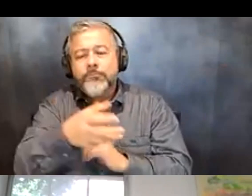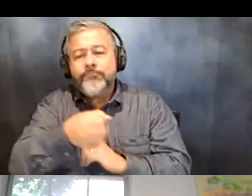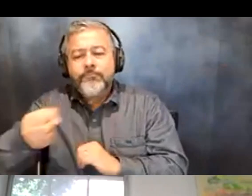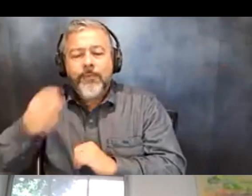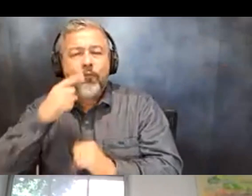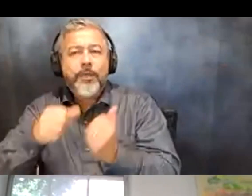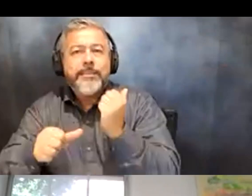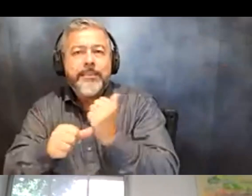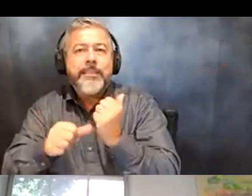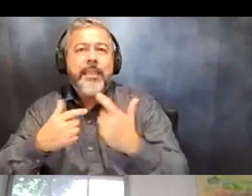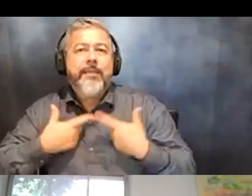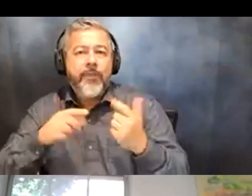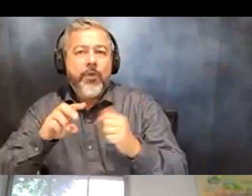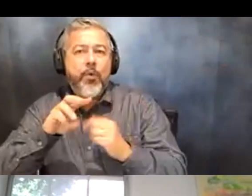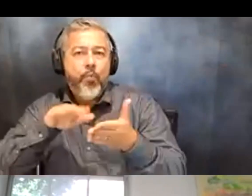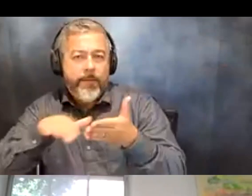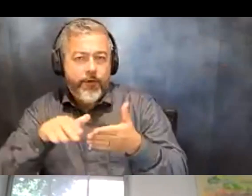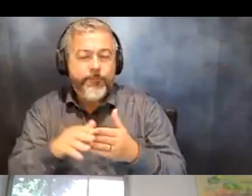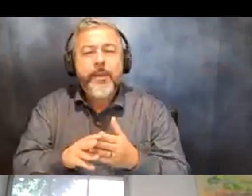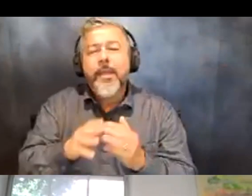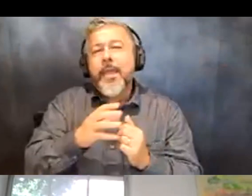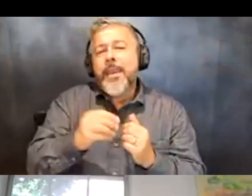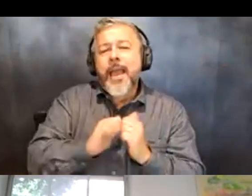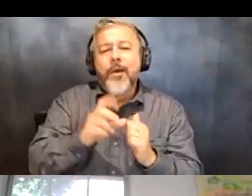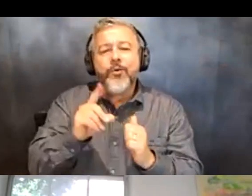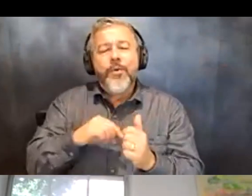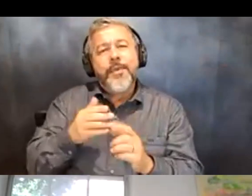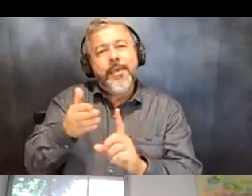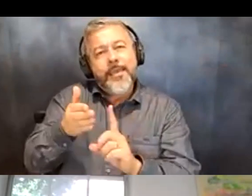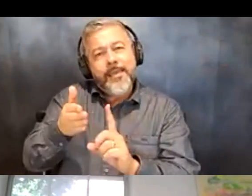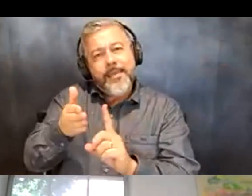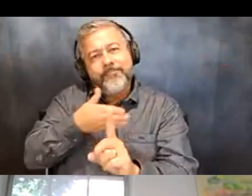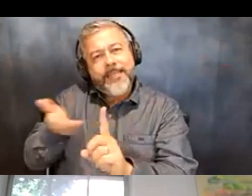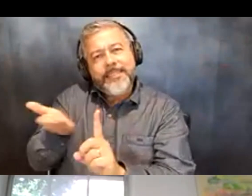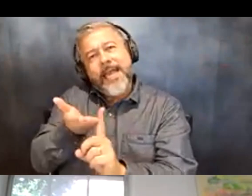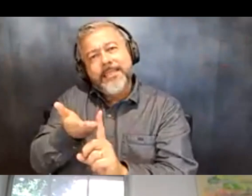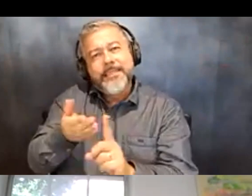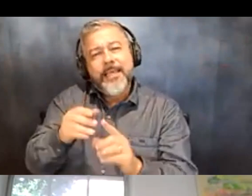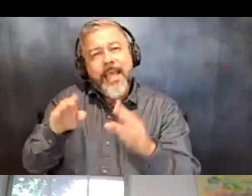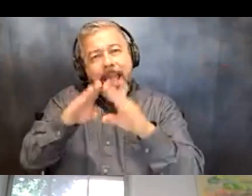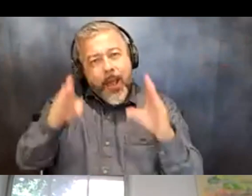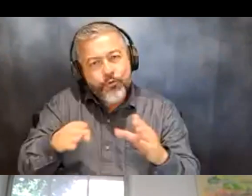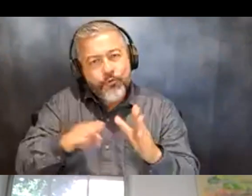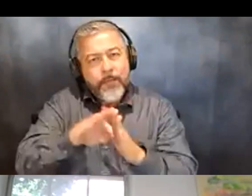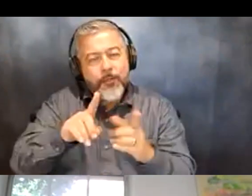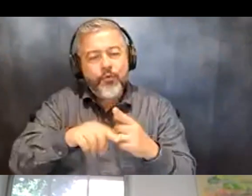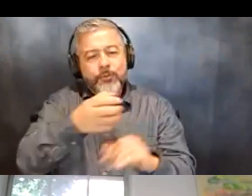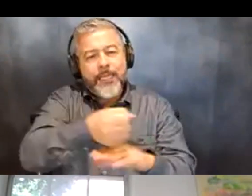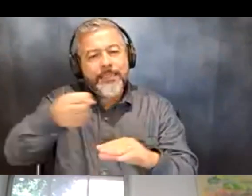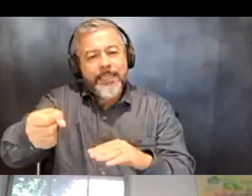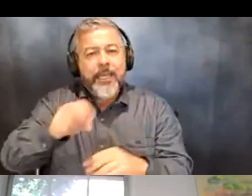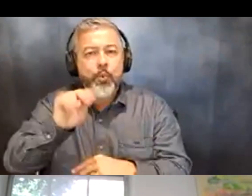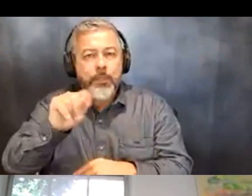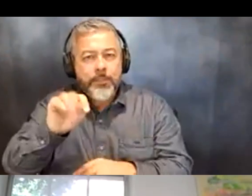at how do we entice housers to want to set aside these units, because right now